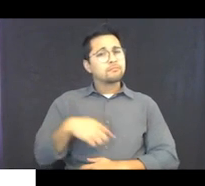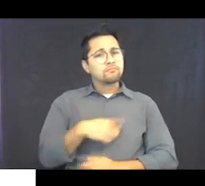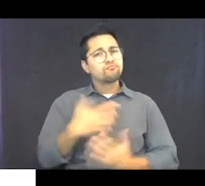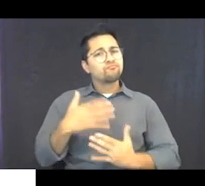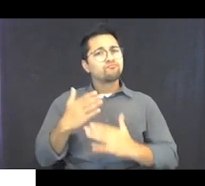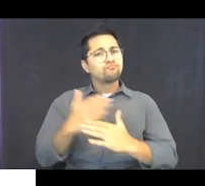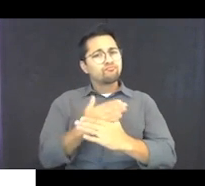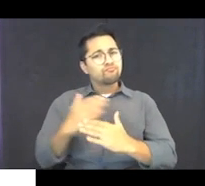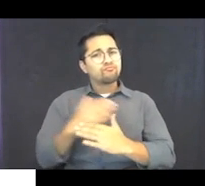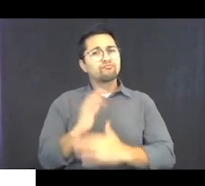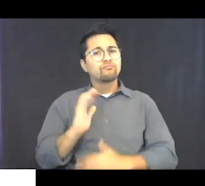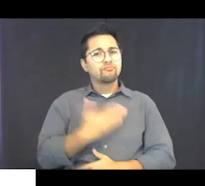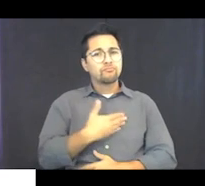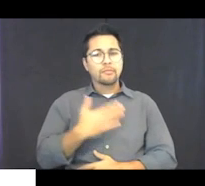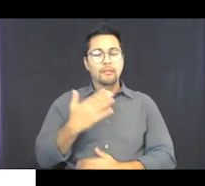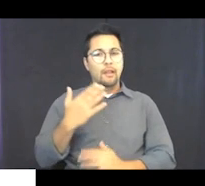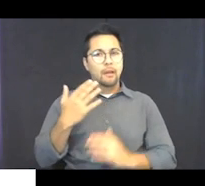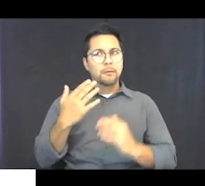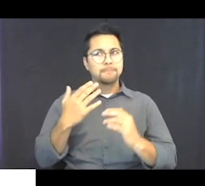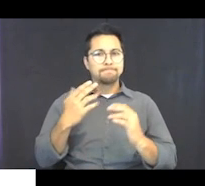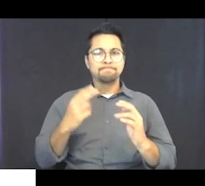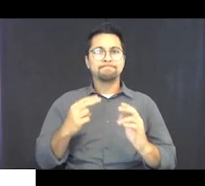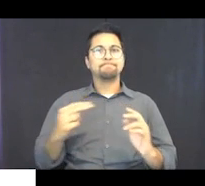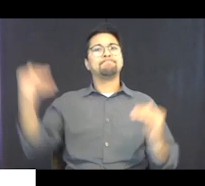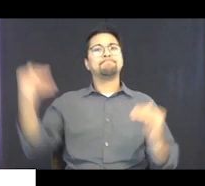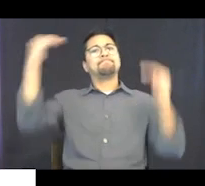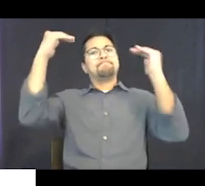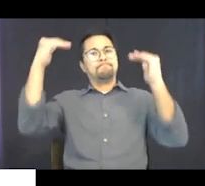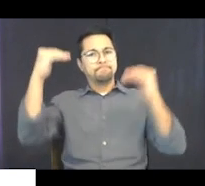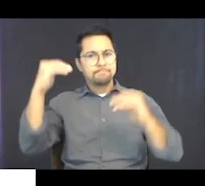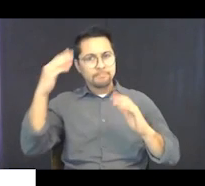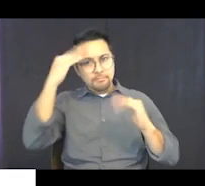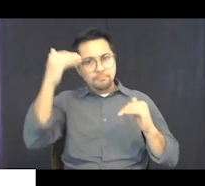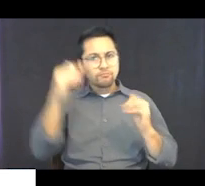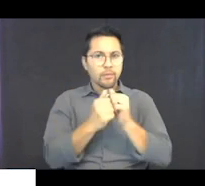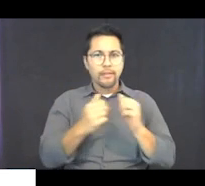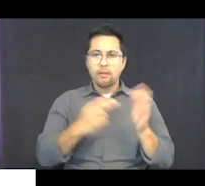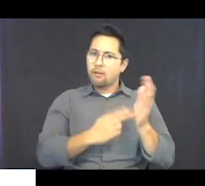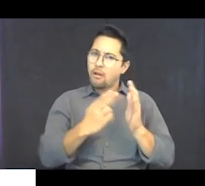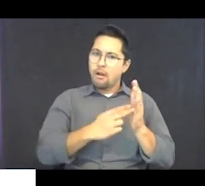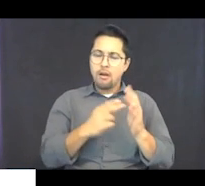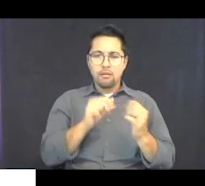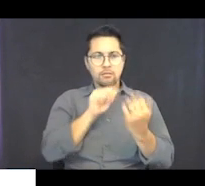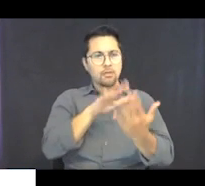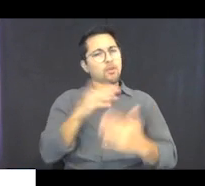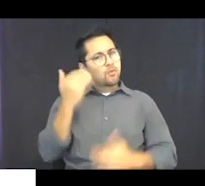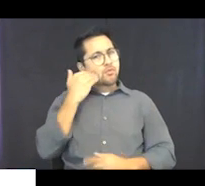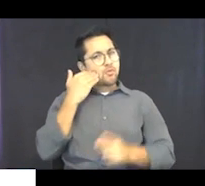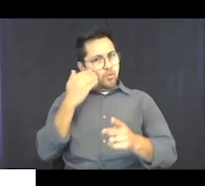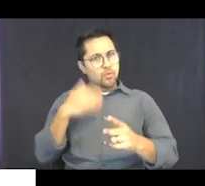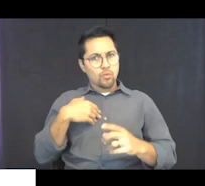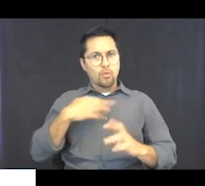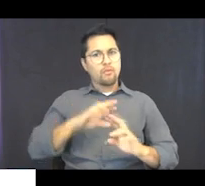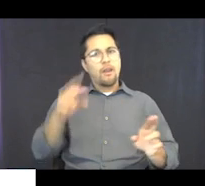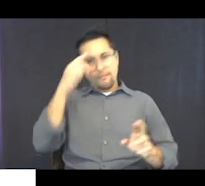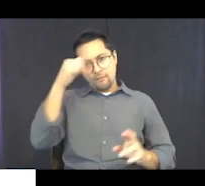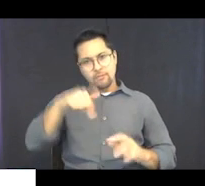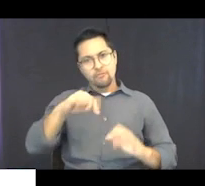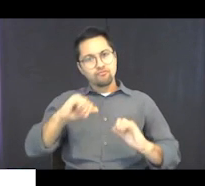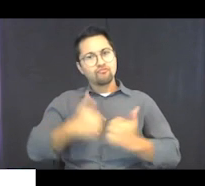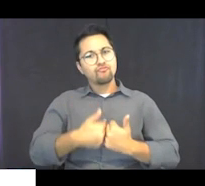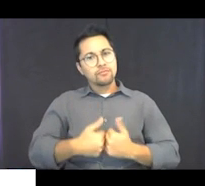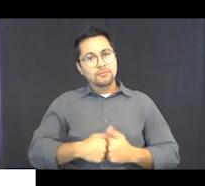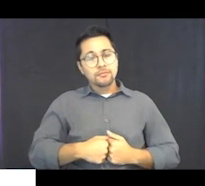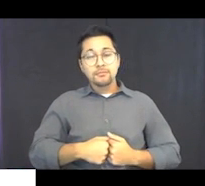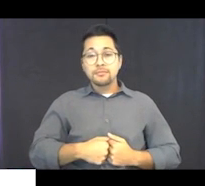share our high expectations with you in an honest forum because we know you're up to the challenge.